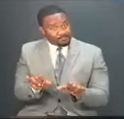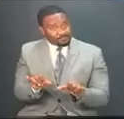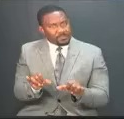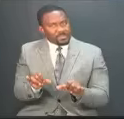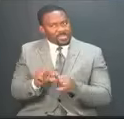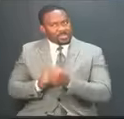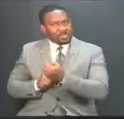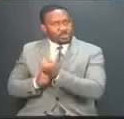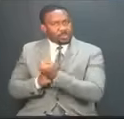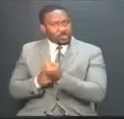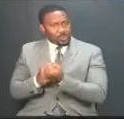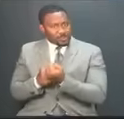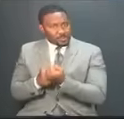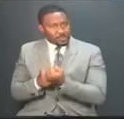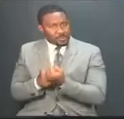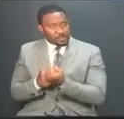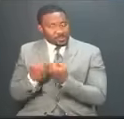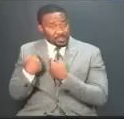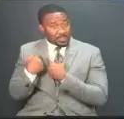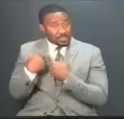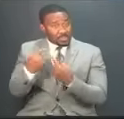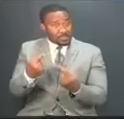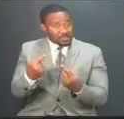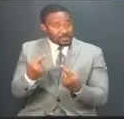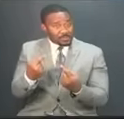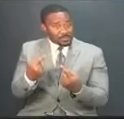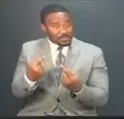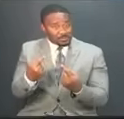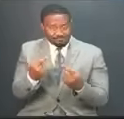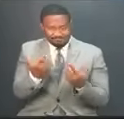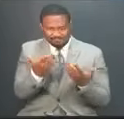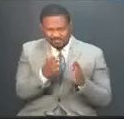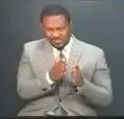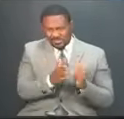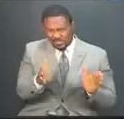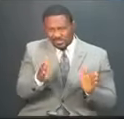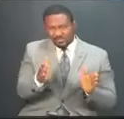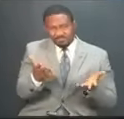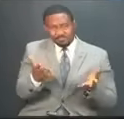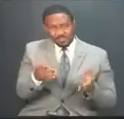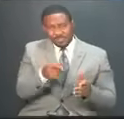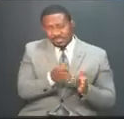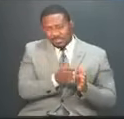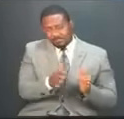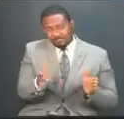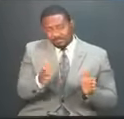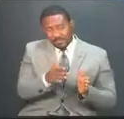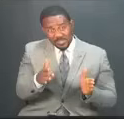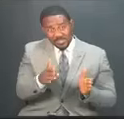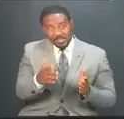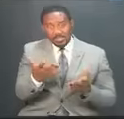fortified until the matters are disposed of by